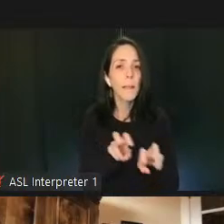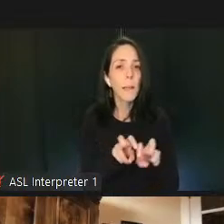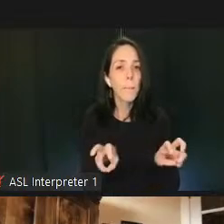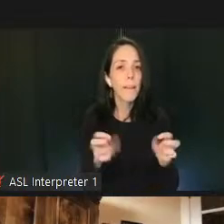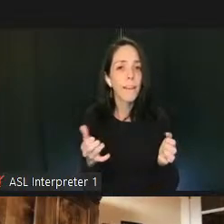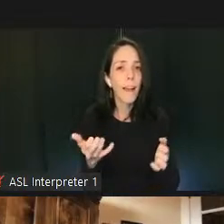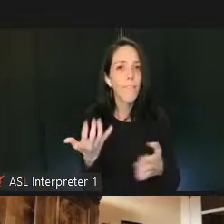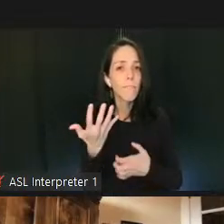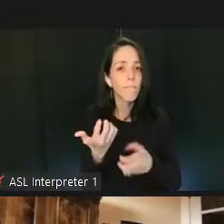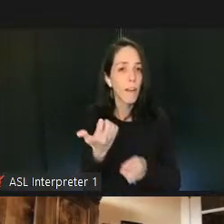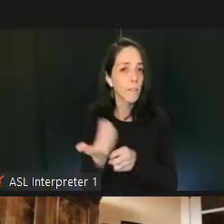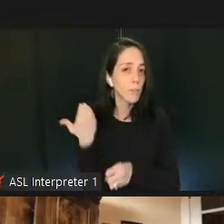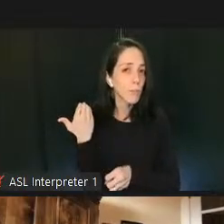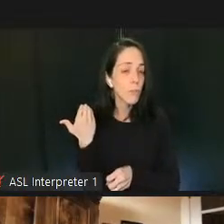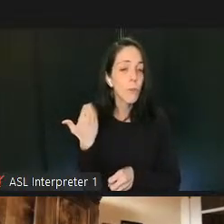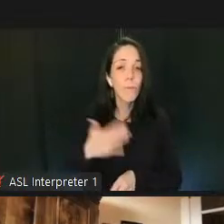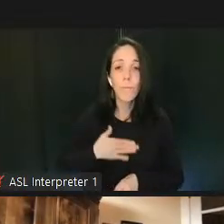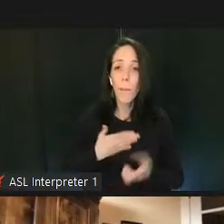be here again.